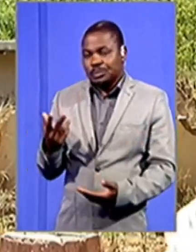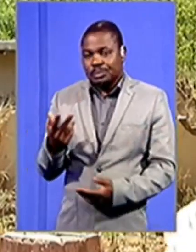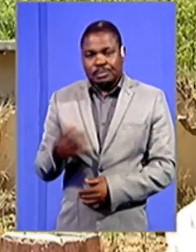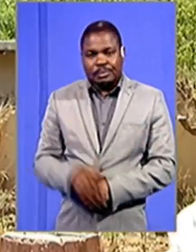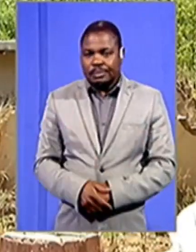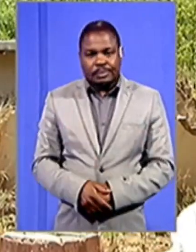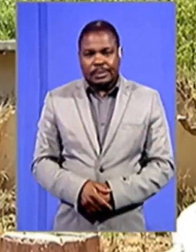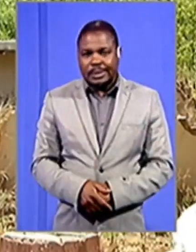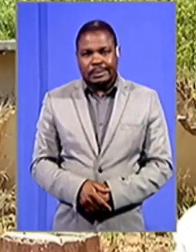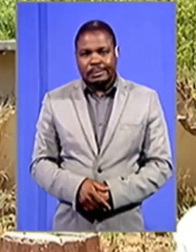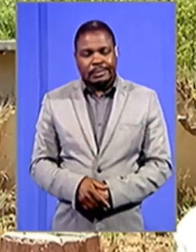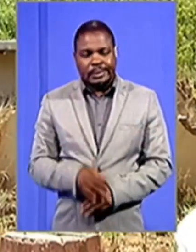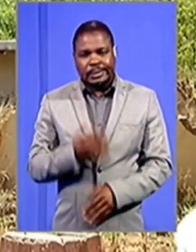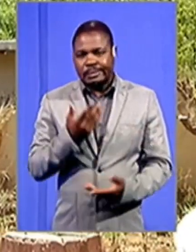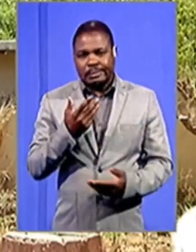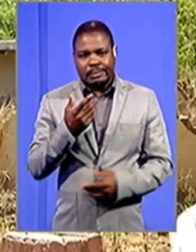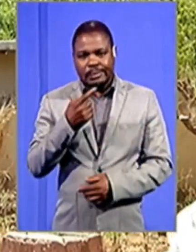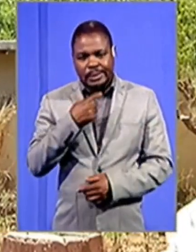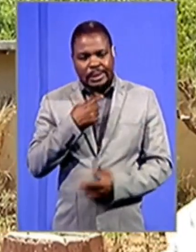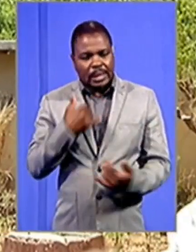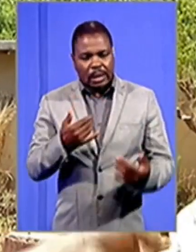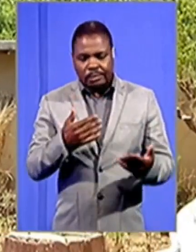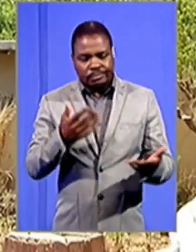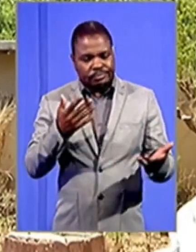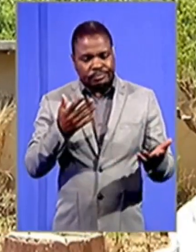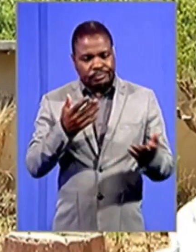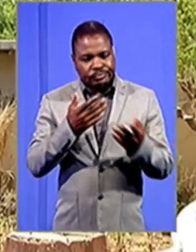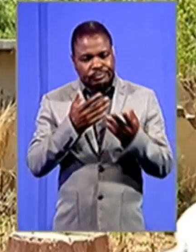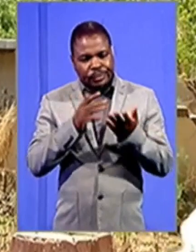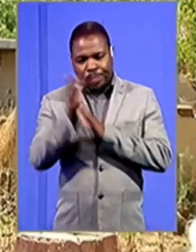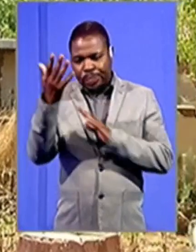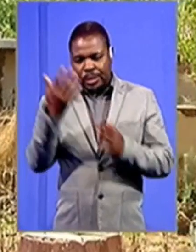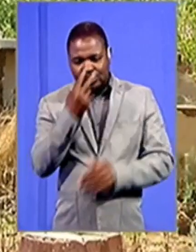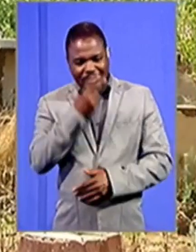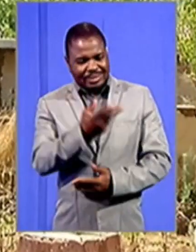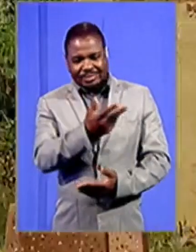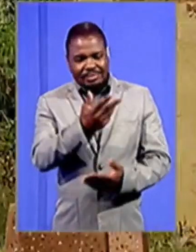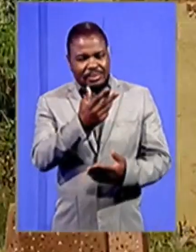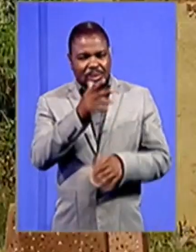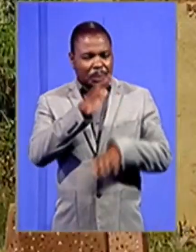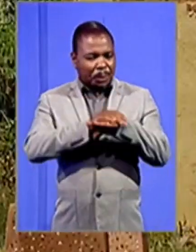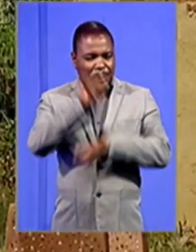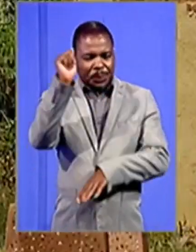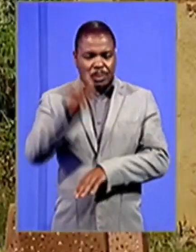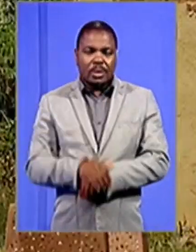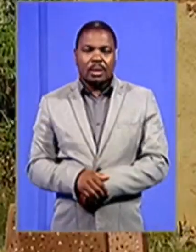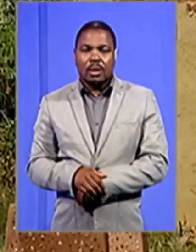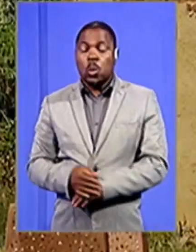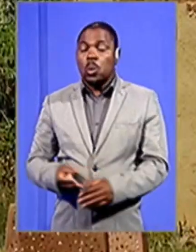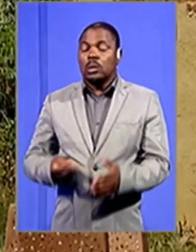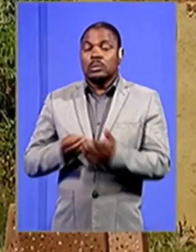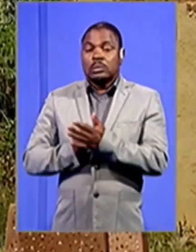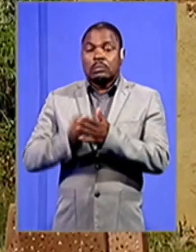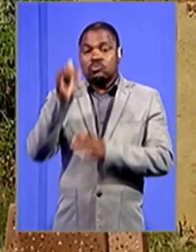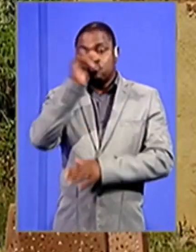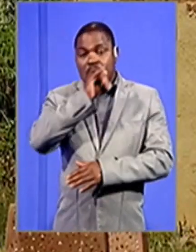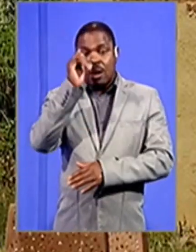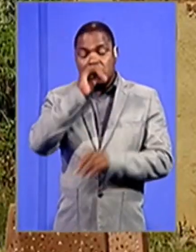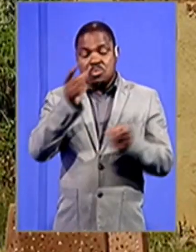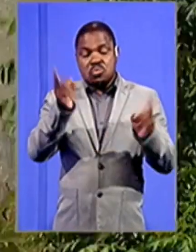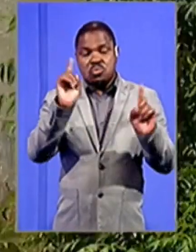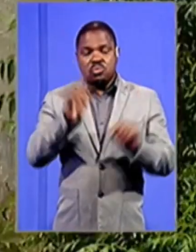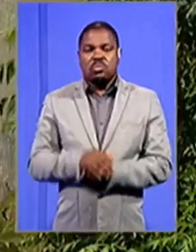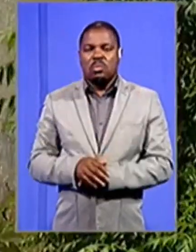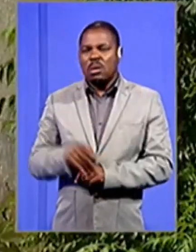just get out of hand. Bonor Ebia, Kimarope. Falabu Sini, we Pilemata. Bashiman